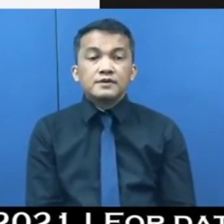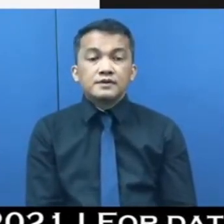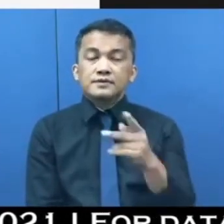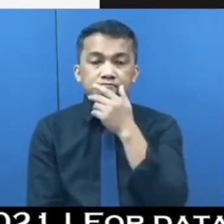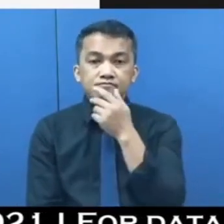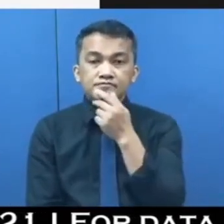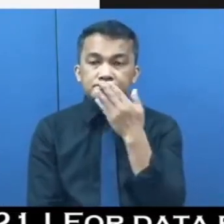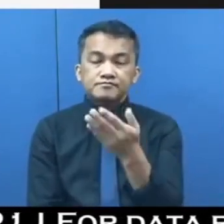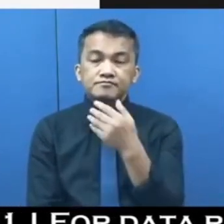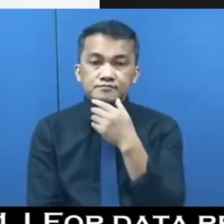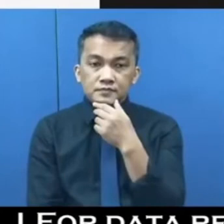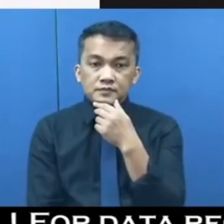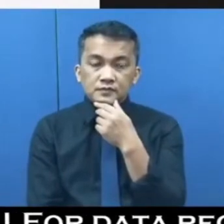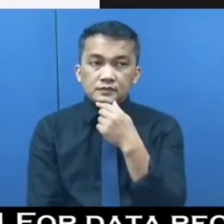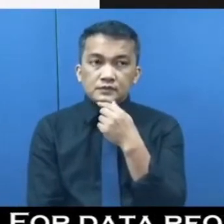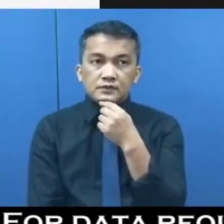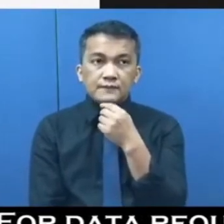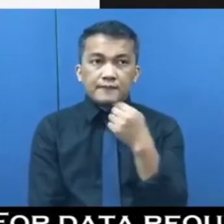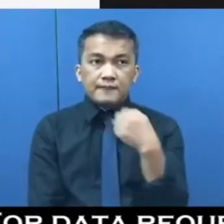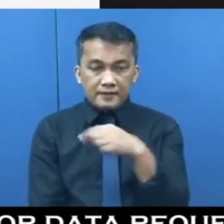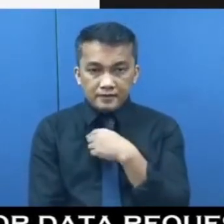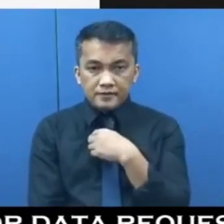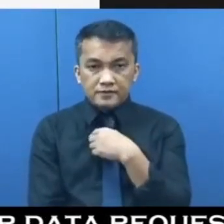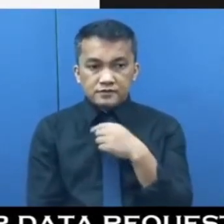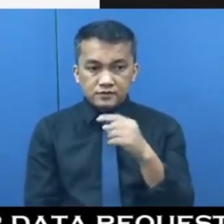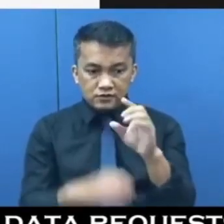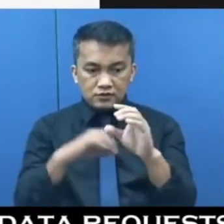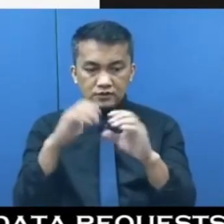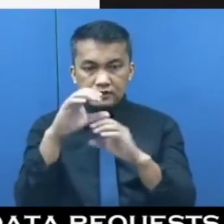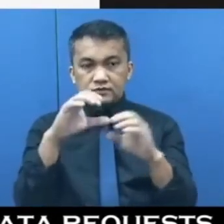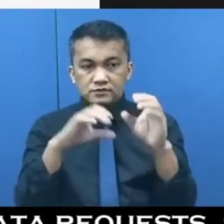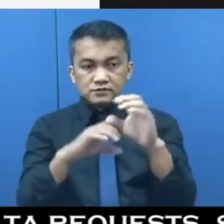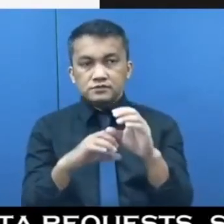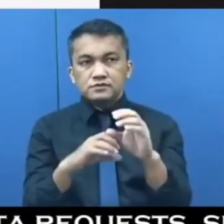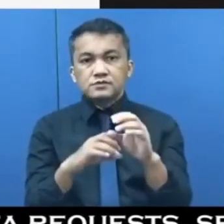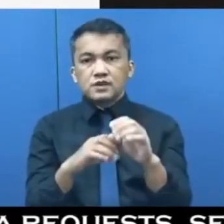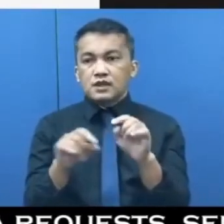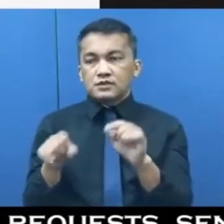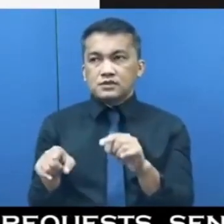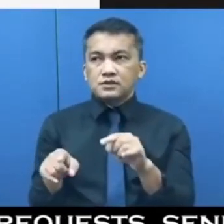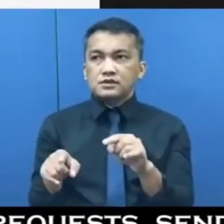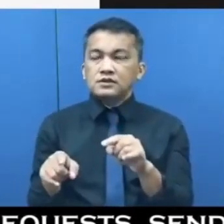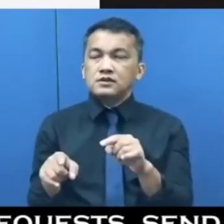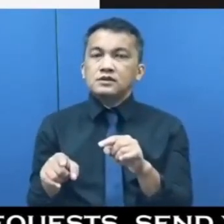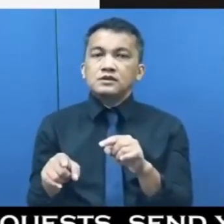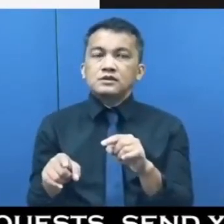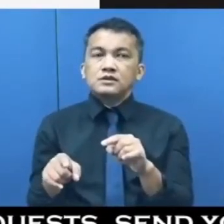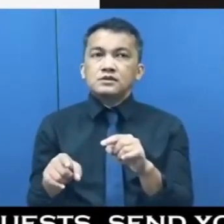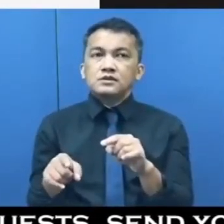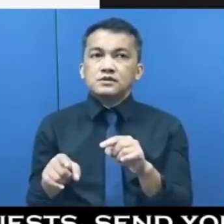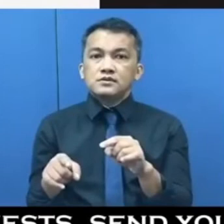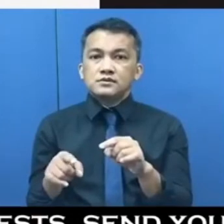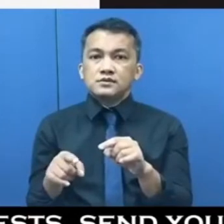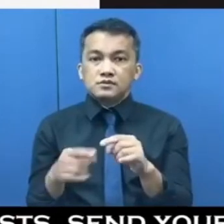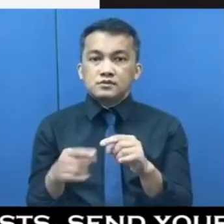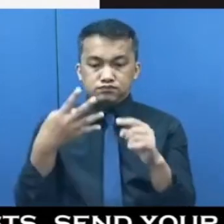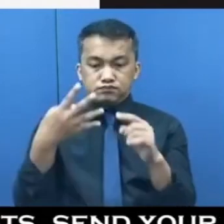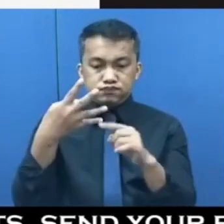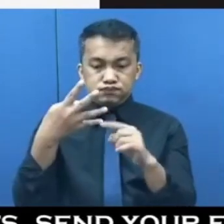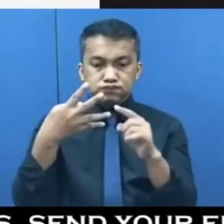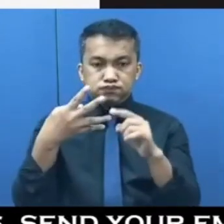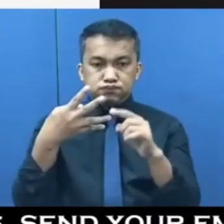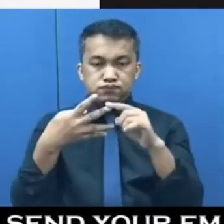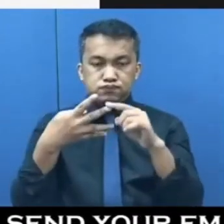much. Ang ating construction dito quarter-on-quarter July